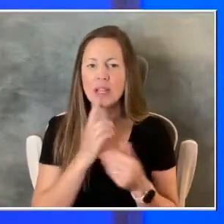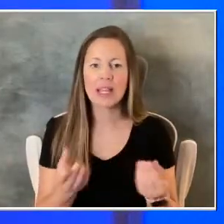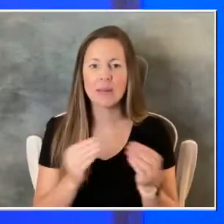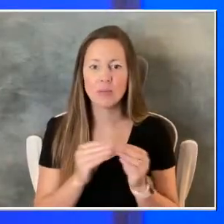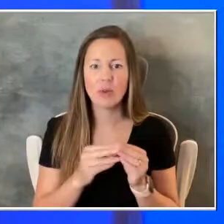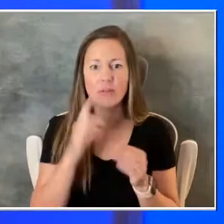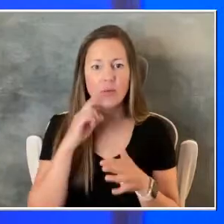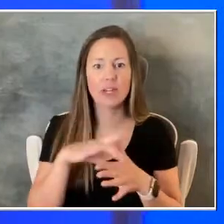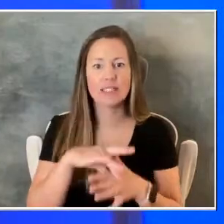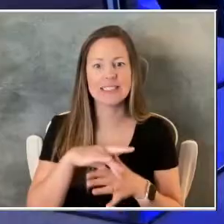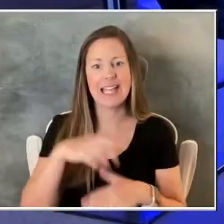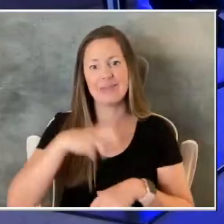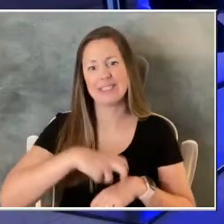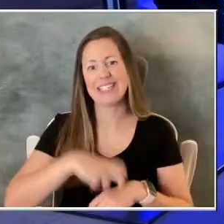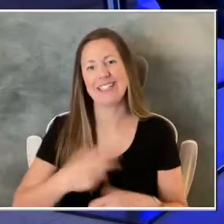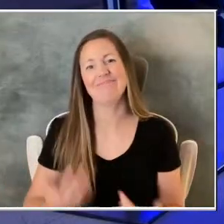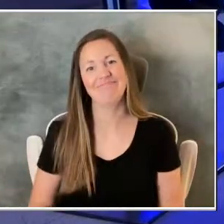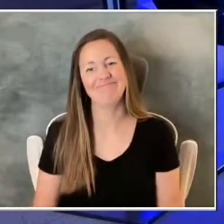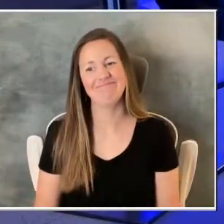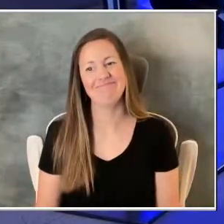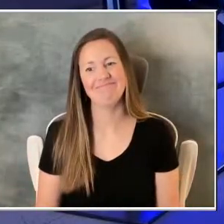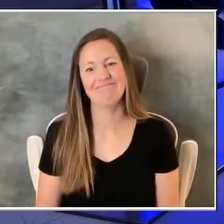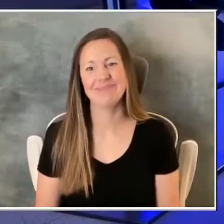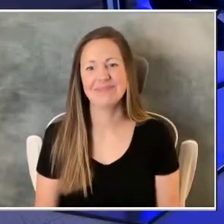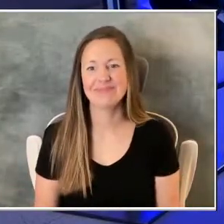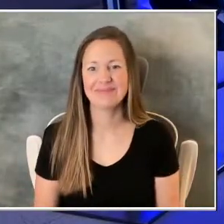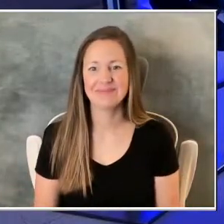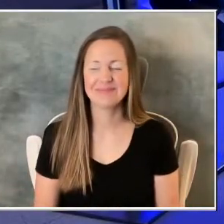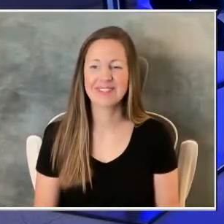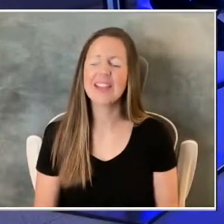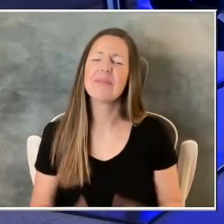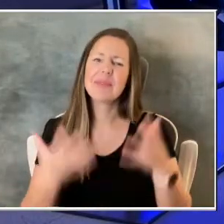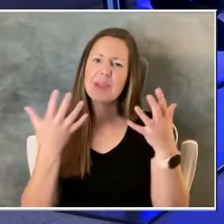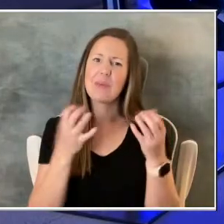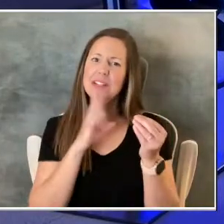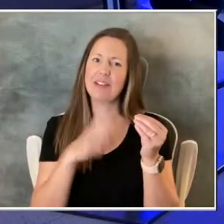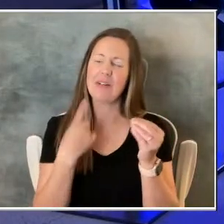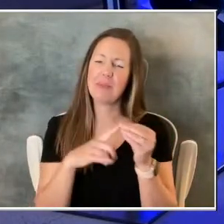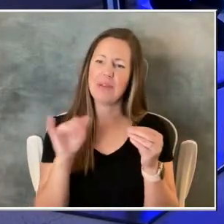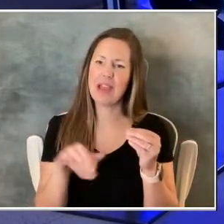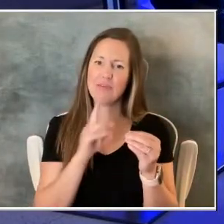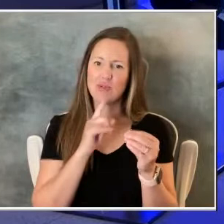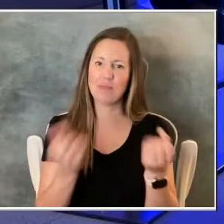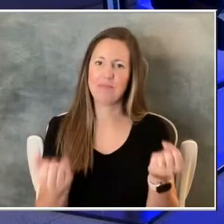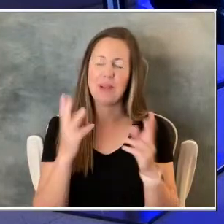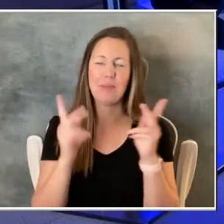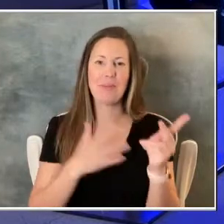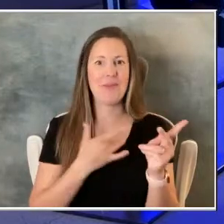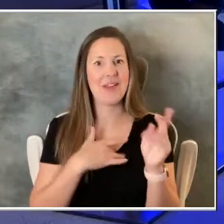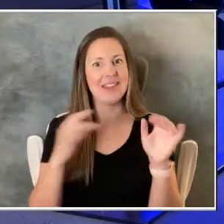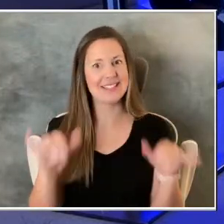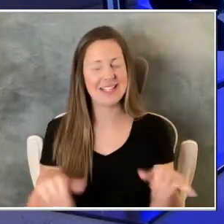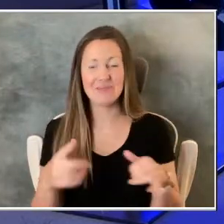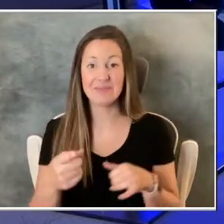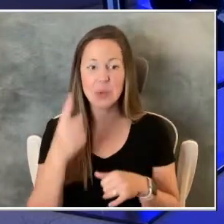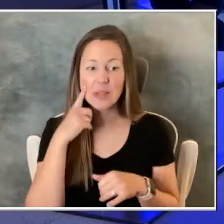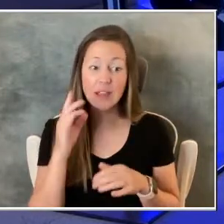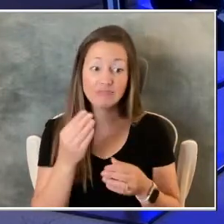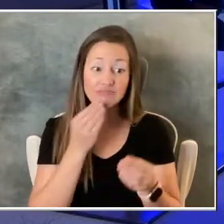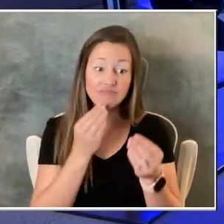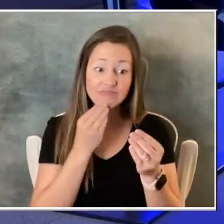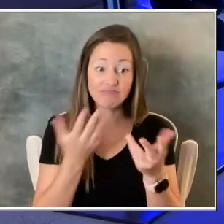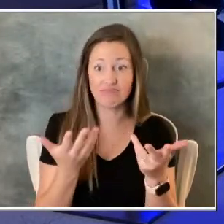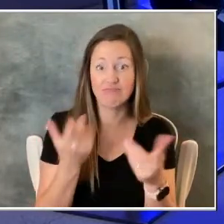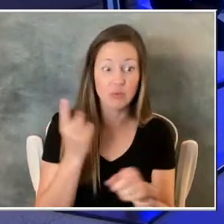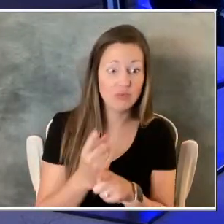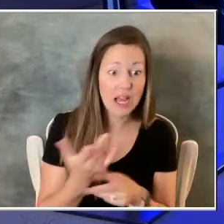Oh yeah, right. Love it. So Doc, let's talk about that, because I'm sure there's a lot of patients that feel the same way that she does. You know, you think you're eating right, or you think,